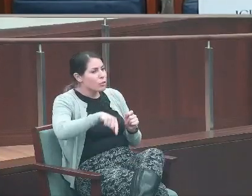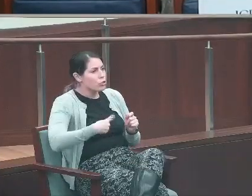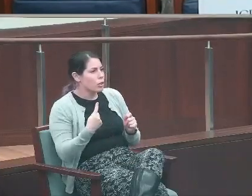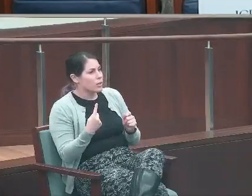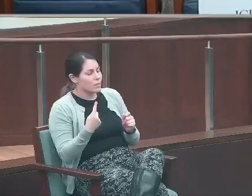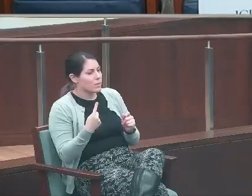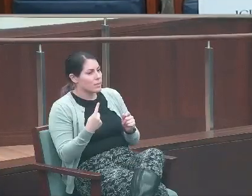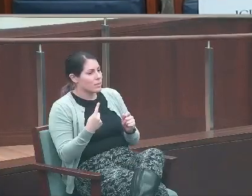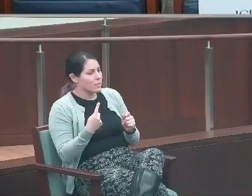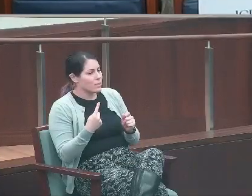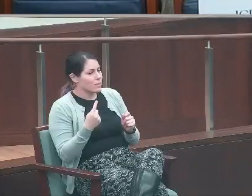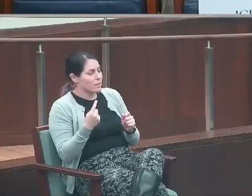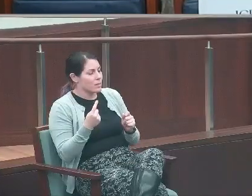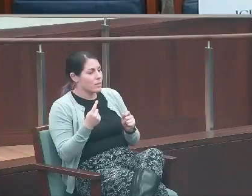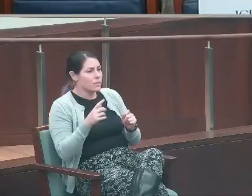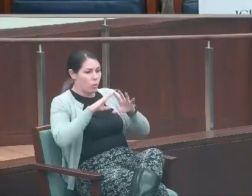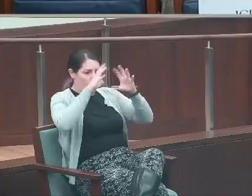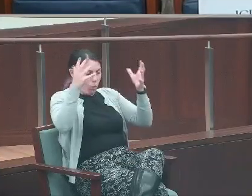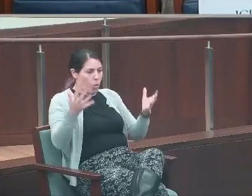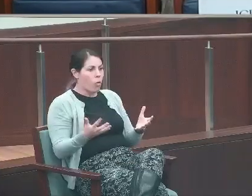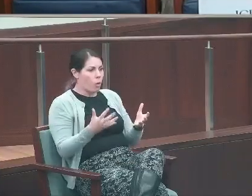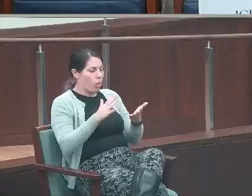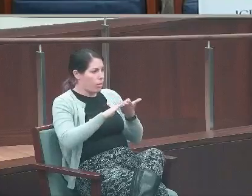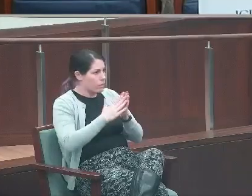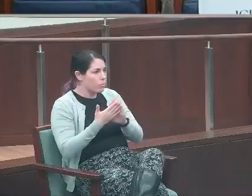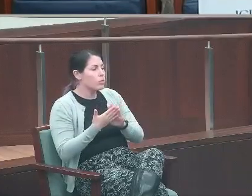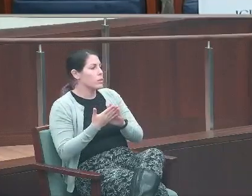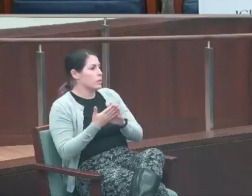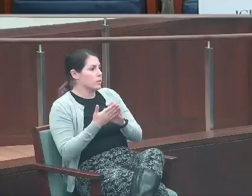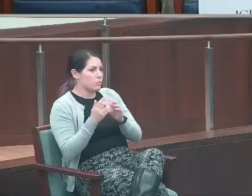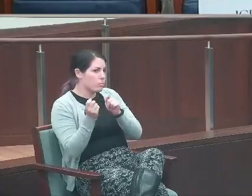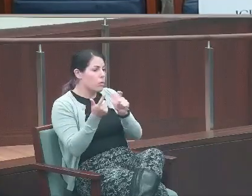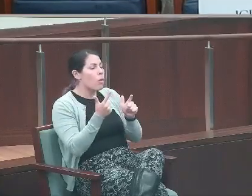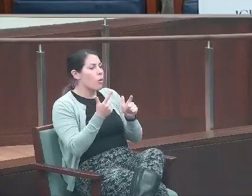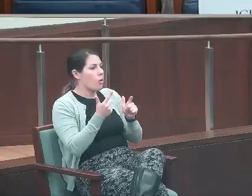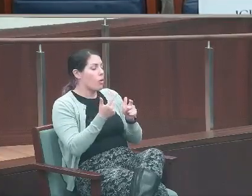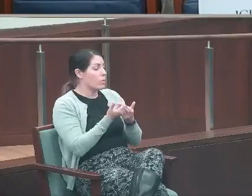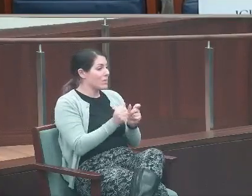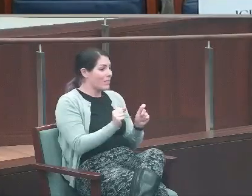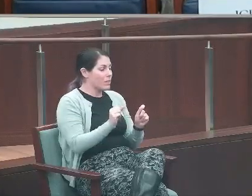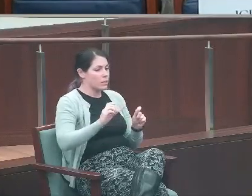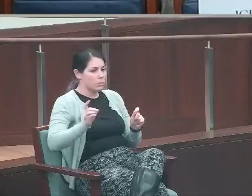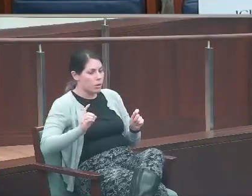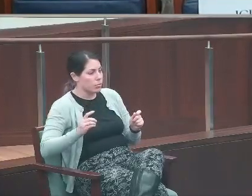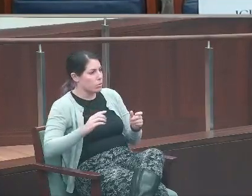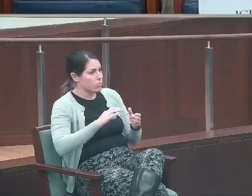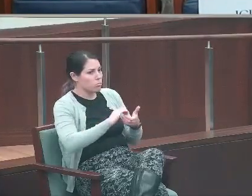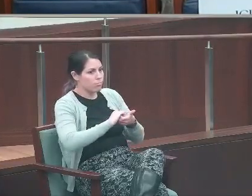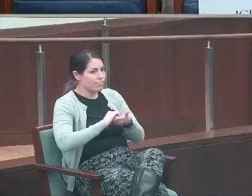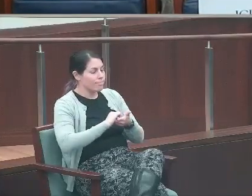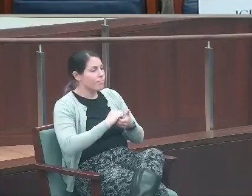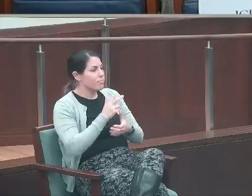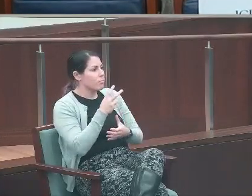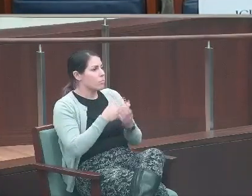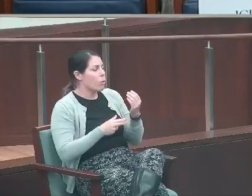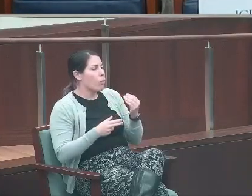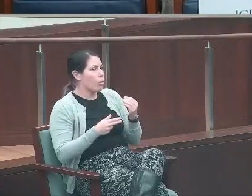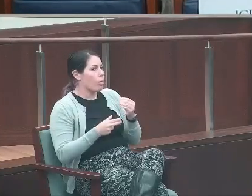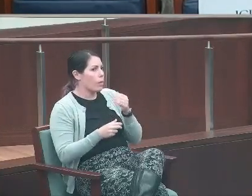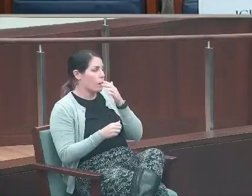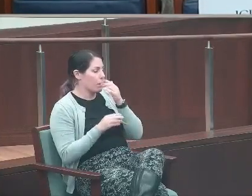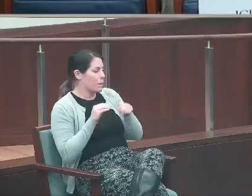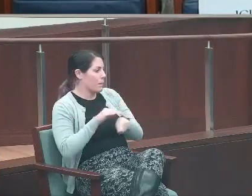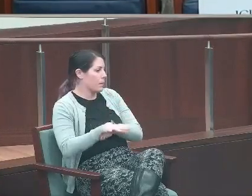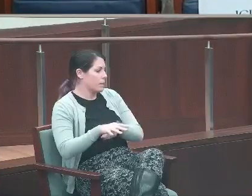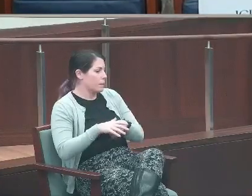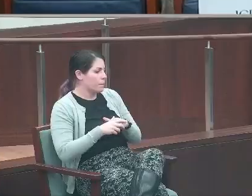have to think about it as an issue of fundamental Jewish safety, of inclusive democracy, and of the ways in which these things are inextricably linked. They're not at odds with